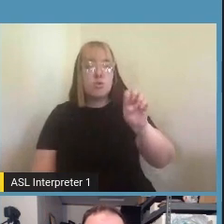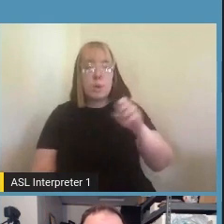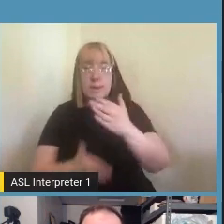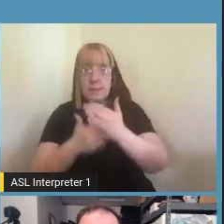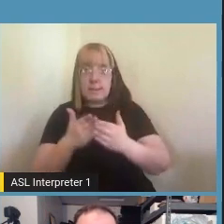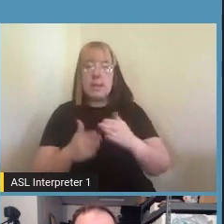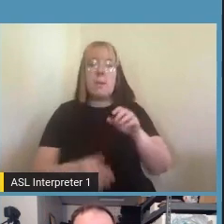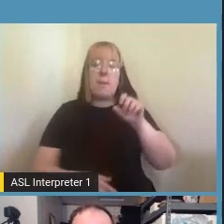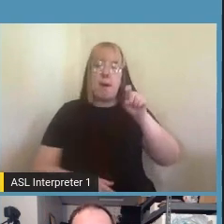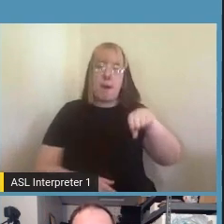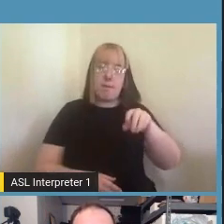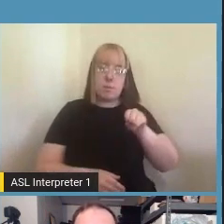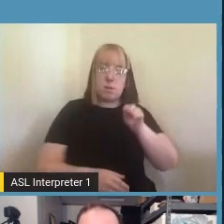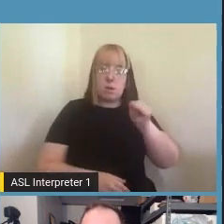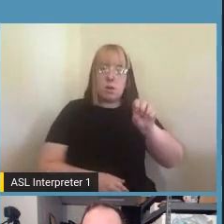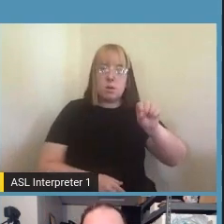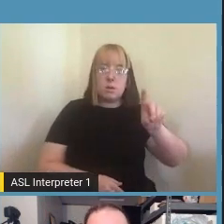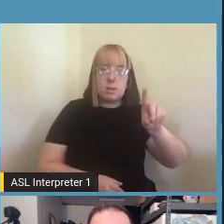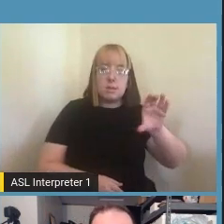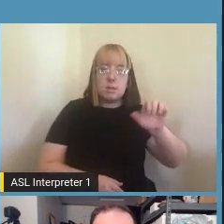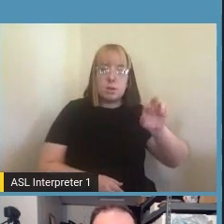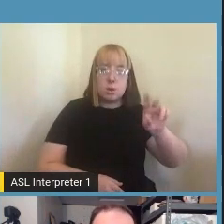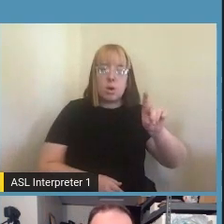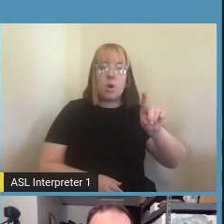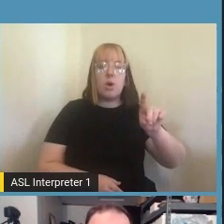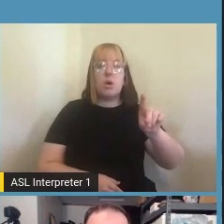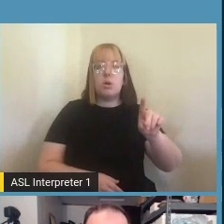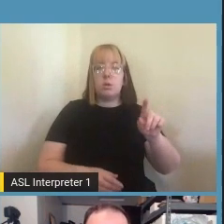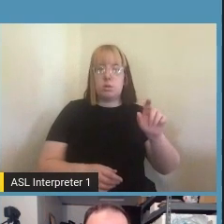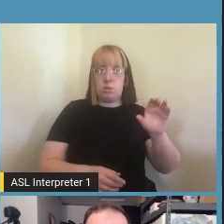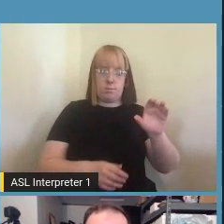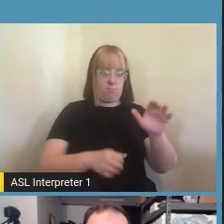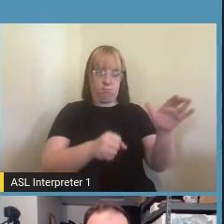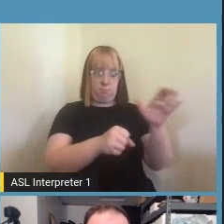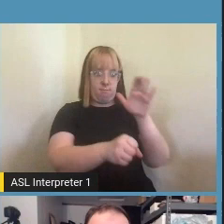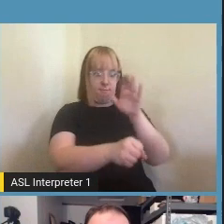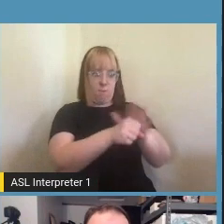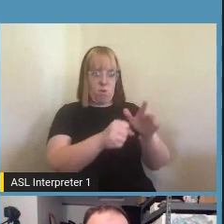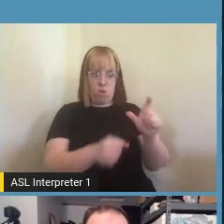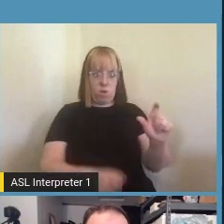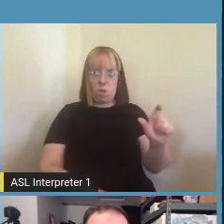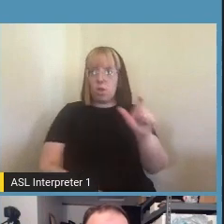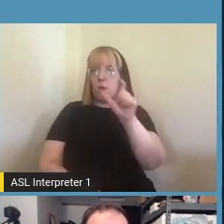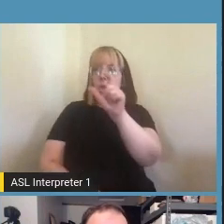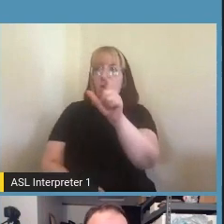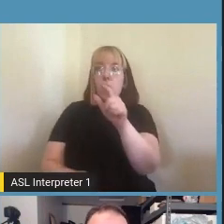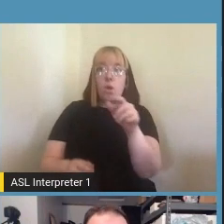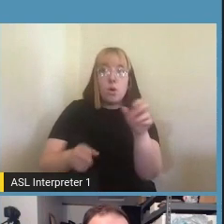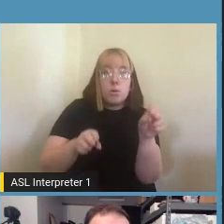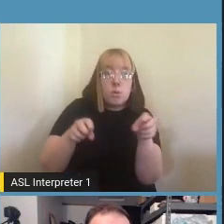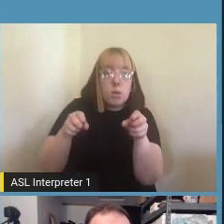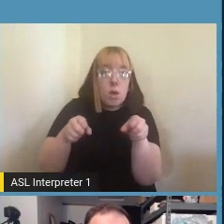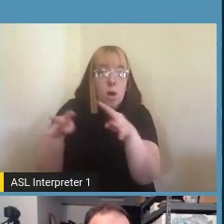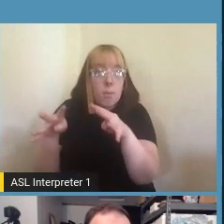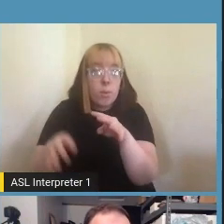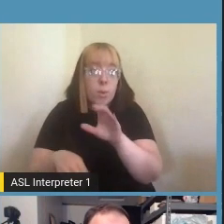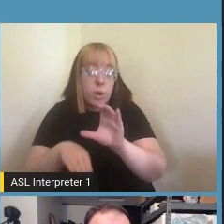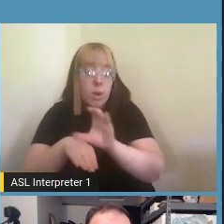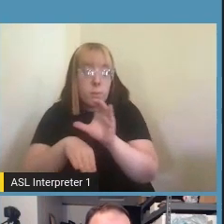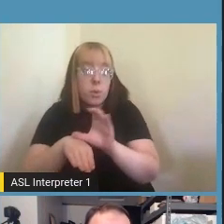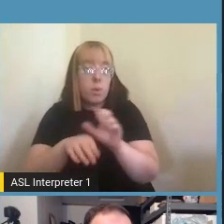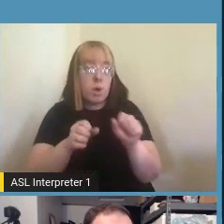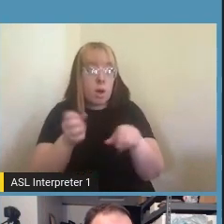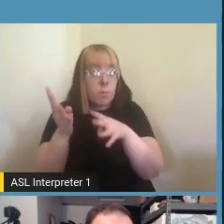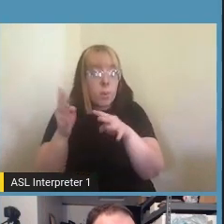your SD card fills up with all that data, you've got to know where it's going to go after that. Is it going to get dumped on a computer? Once your computer gets full